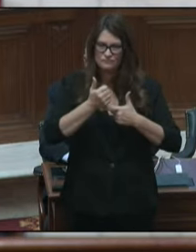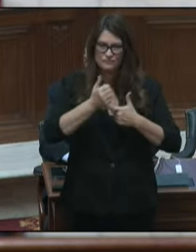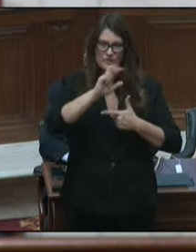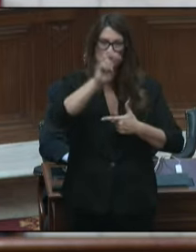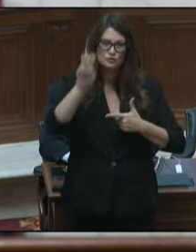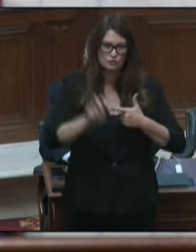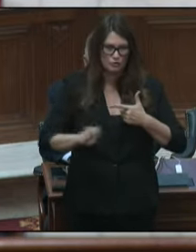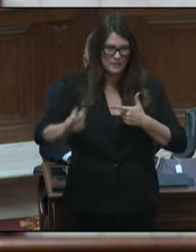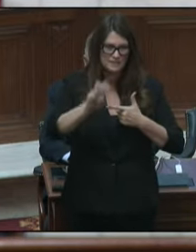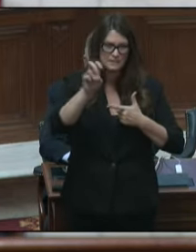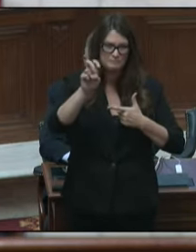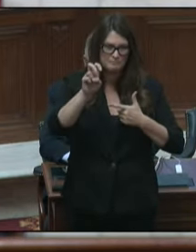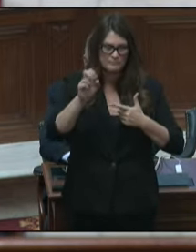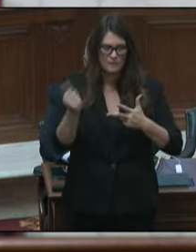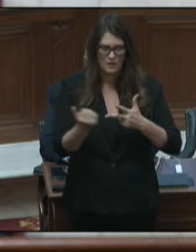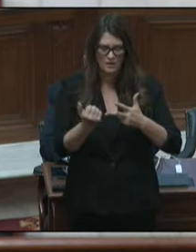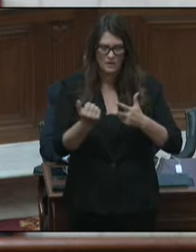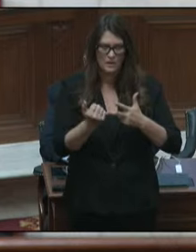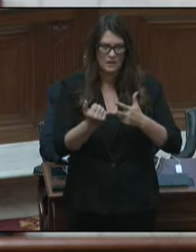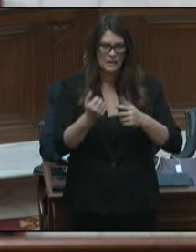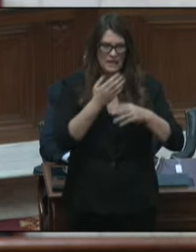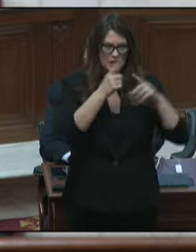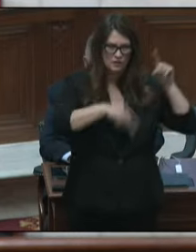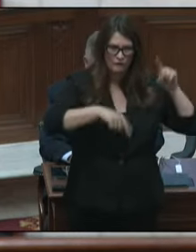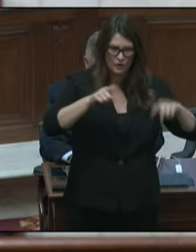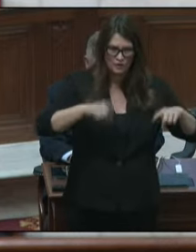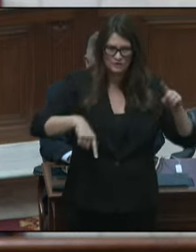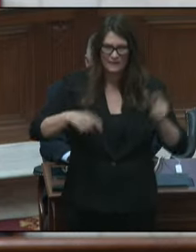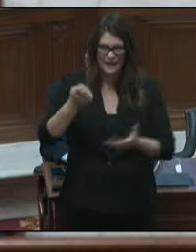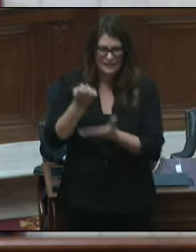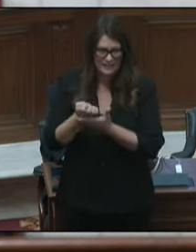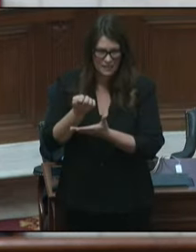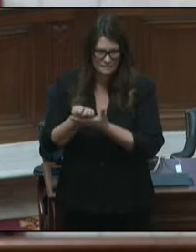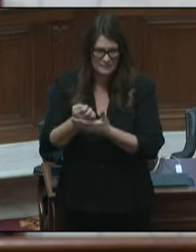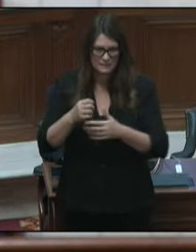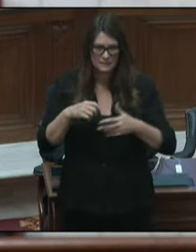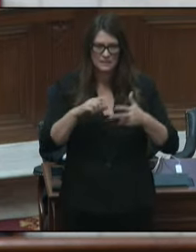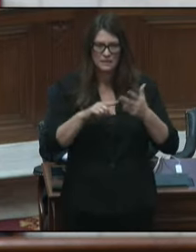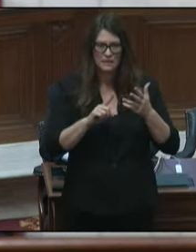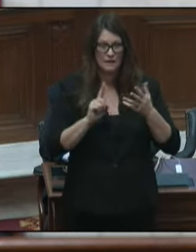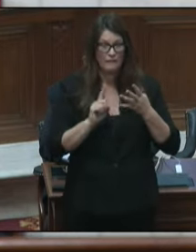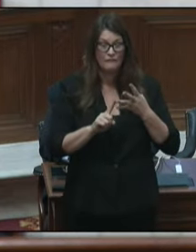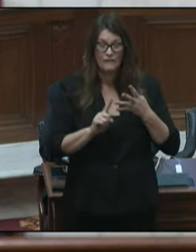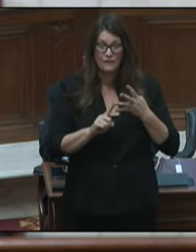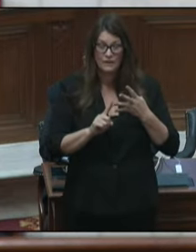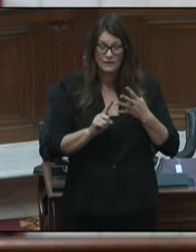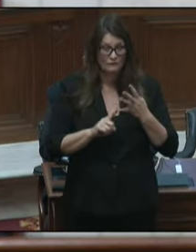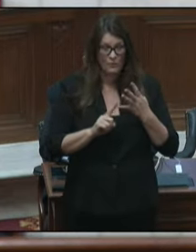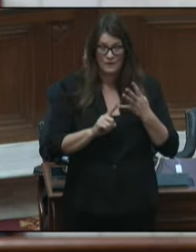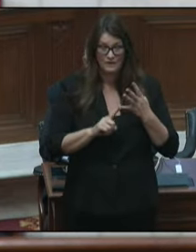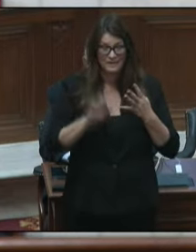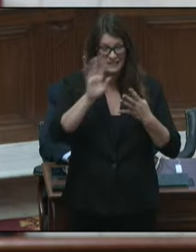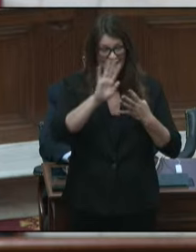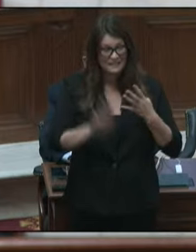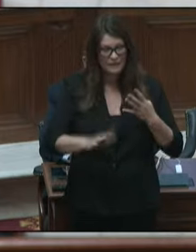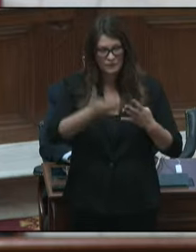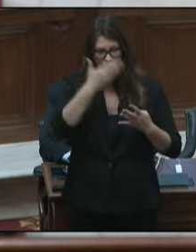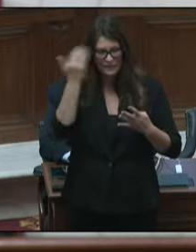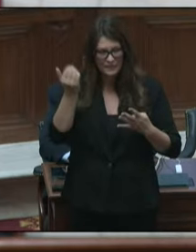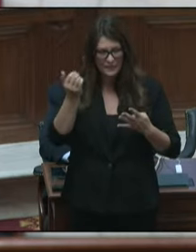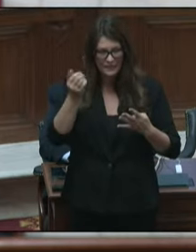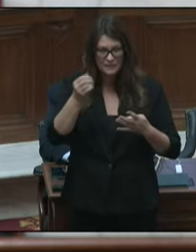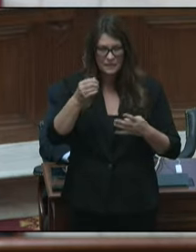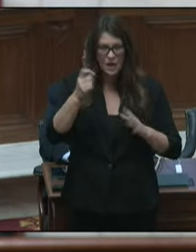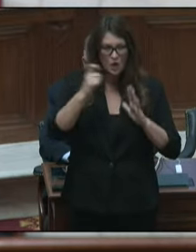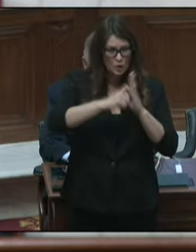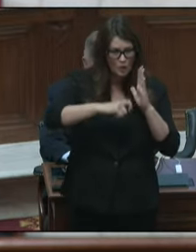We need to diversify our economies. We need to never, never, never forget our coal miners,